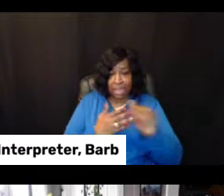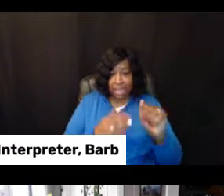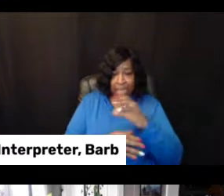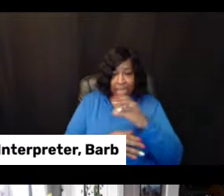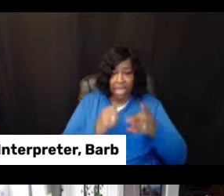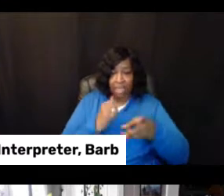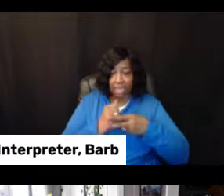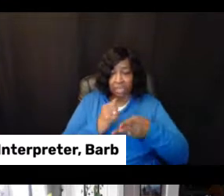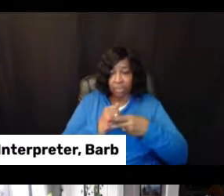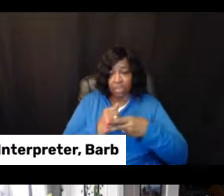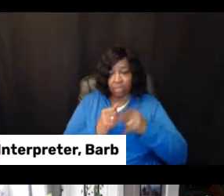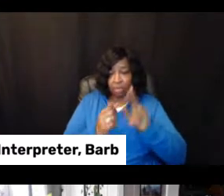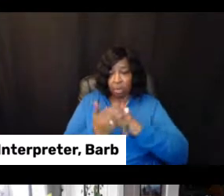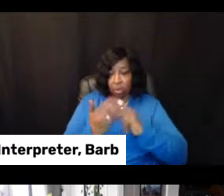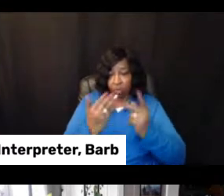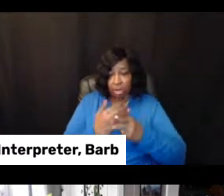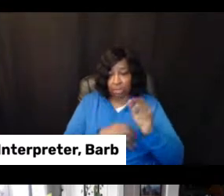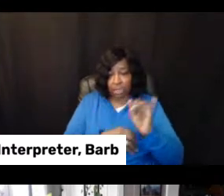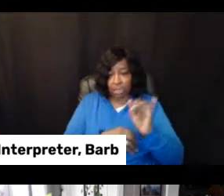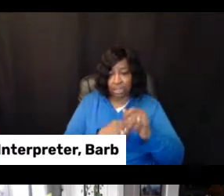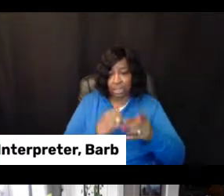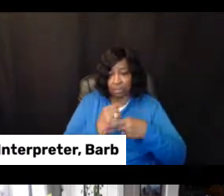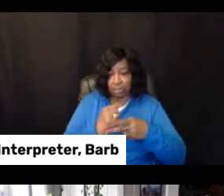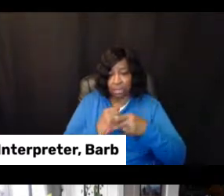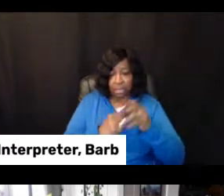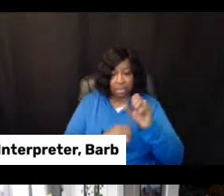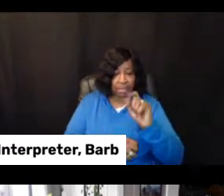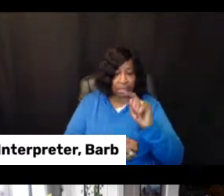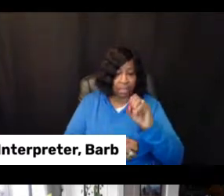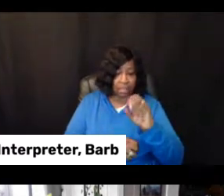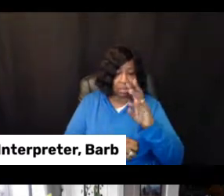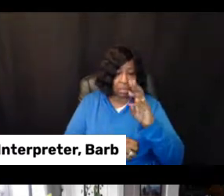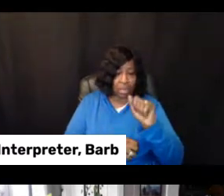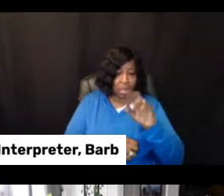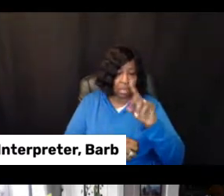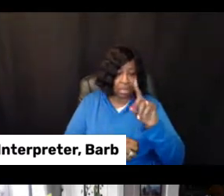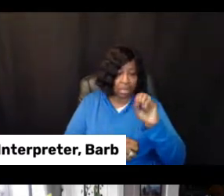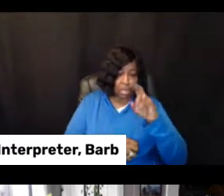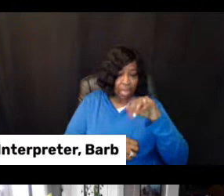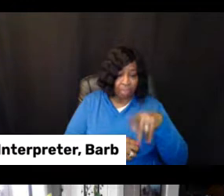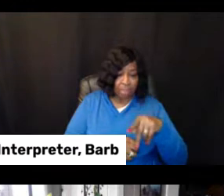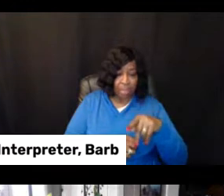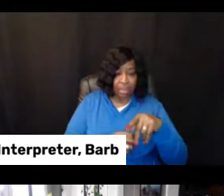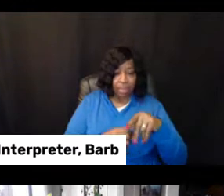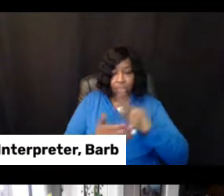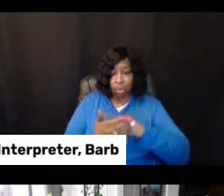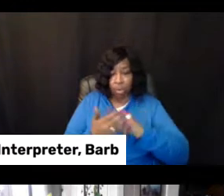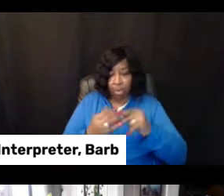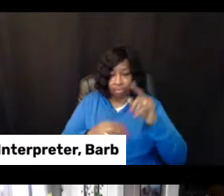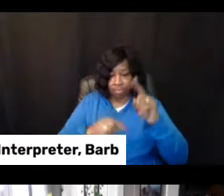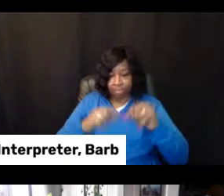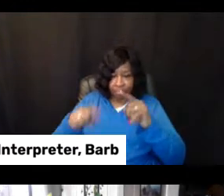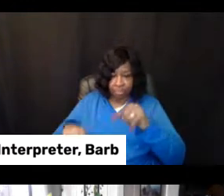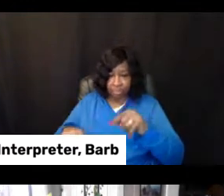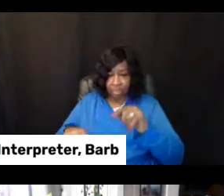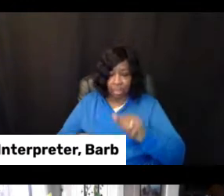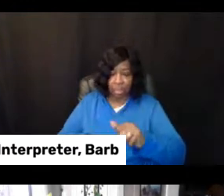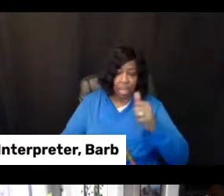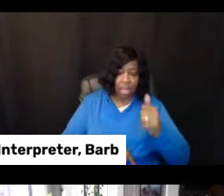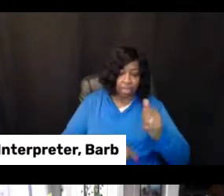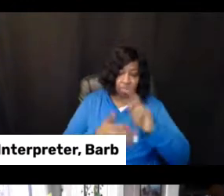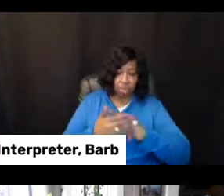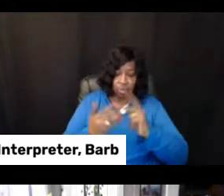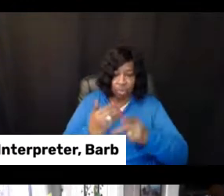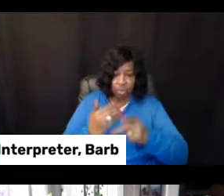conservation programs like the Conservation Stewardship Program, the Conservation Reserve Program, EQIP, and many others that